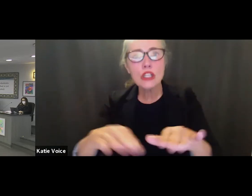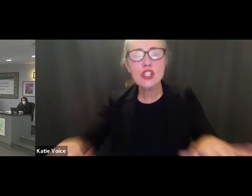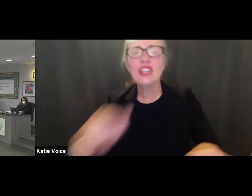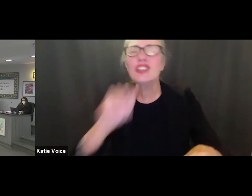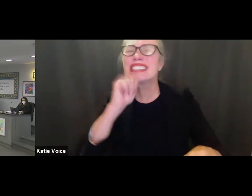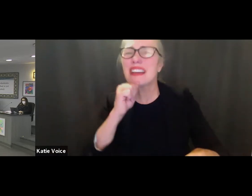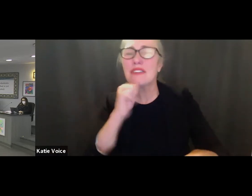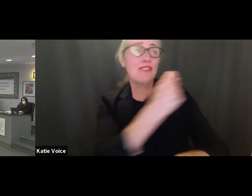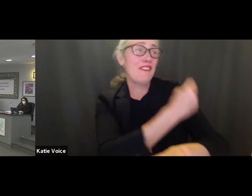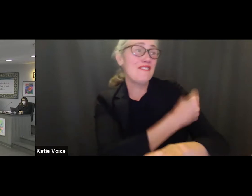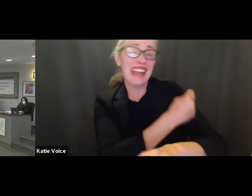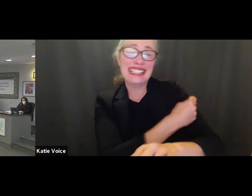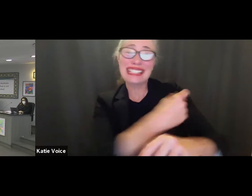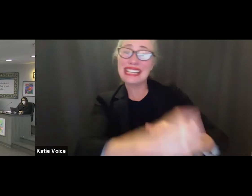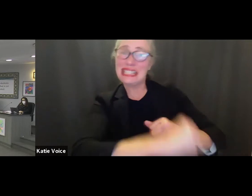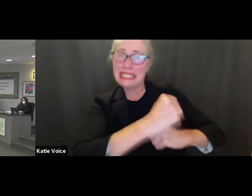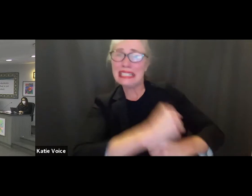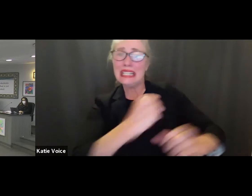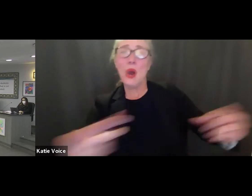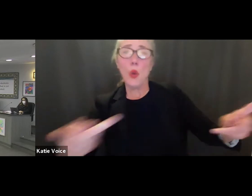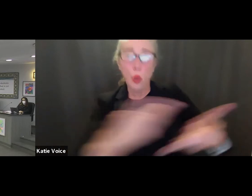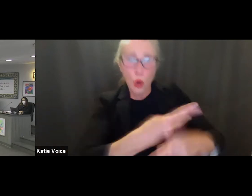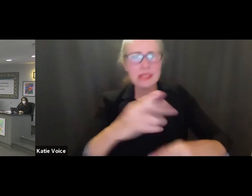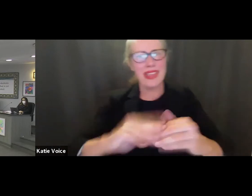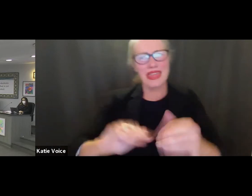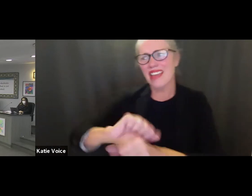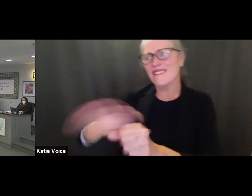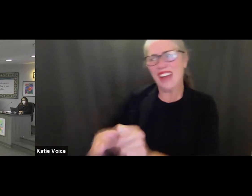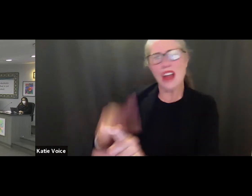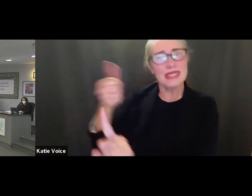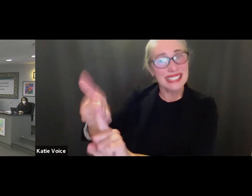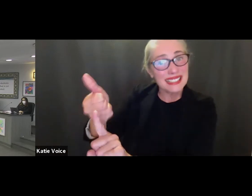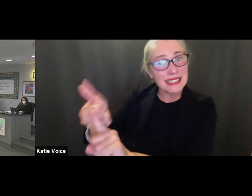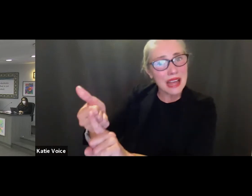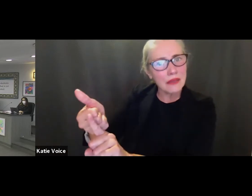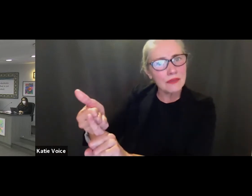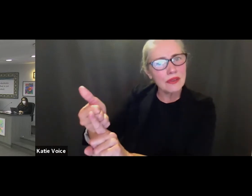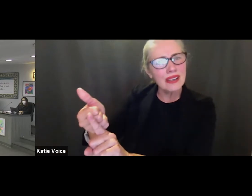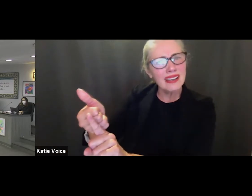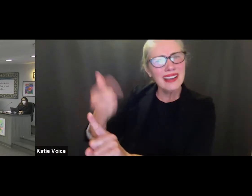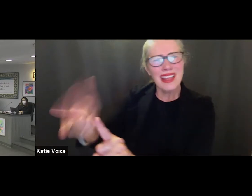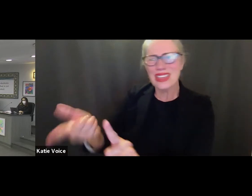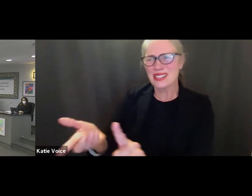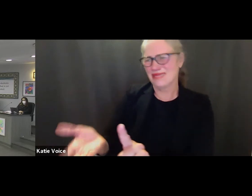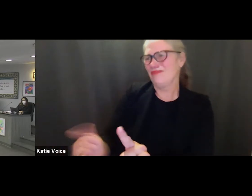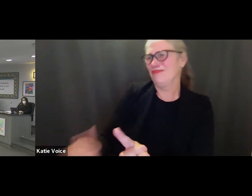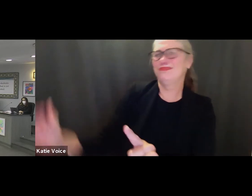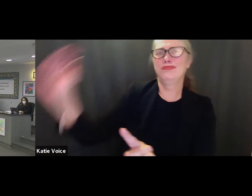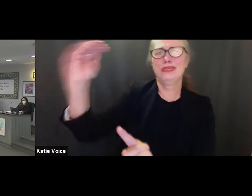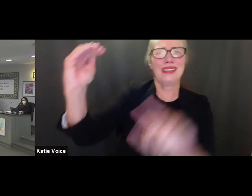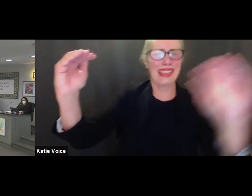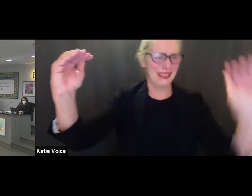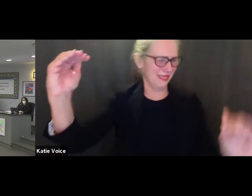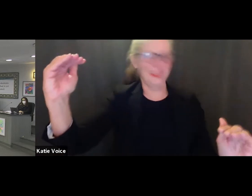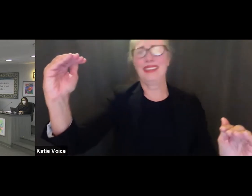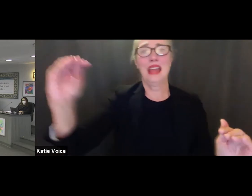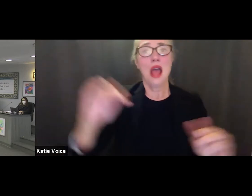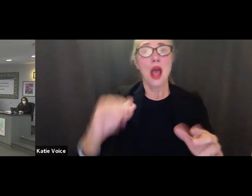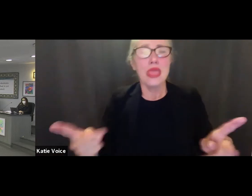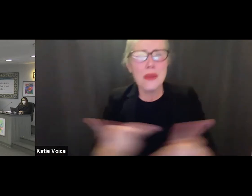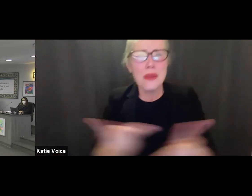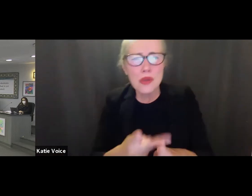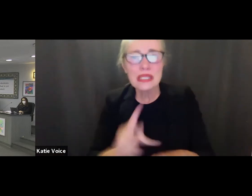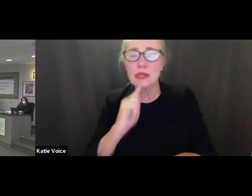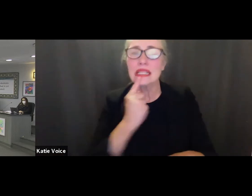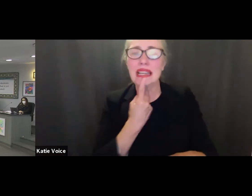vaccine meant to protect them from COVID than from the virus itself. The most serious adverse effects reported are heart diseases such